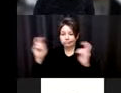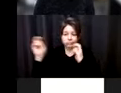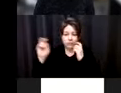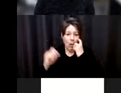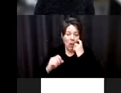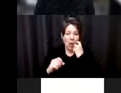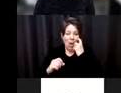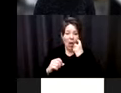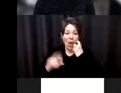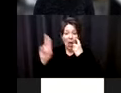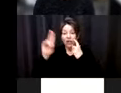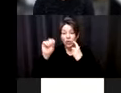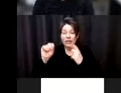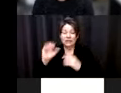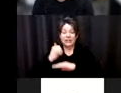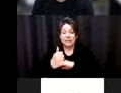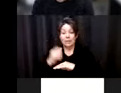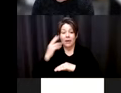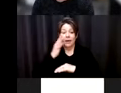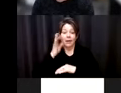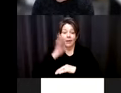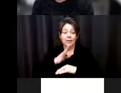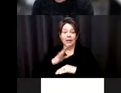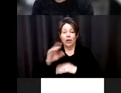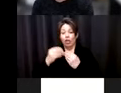U.S. sets up honeybee loss task force,